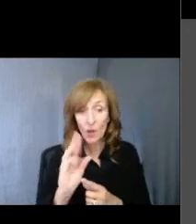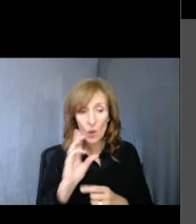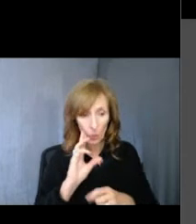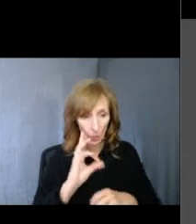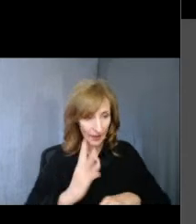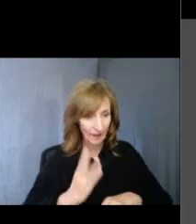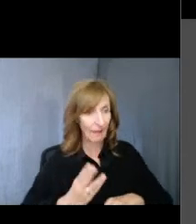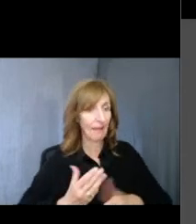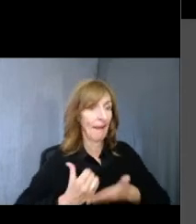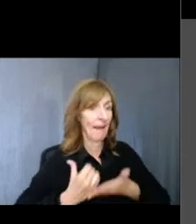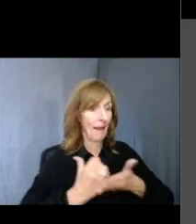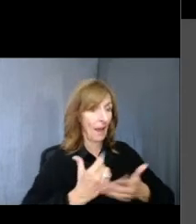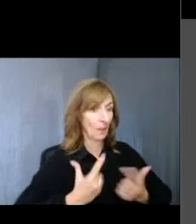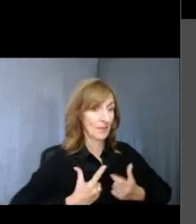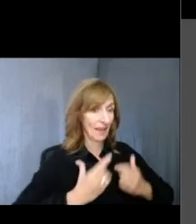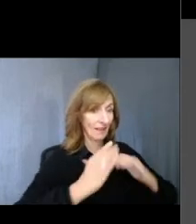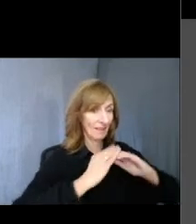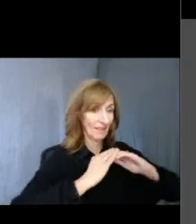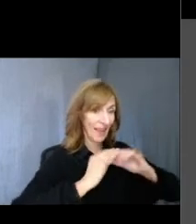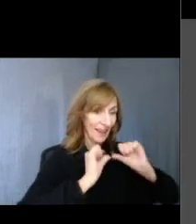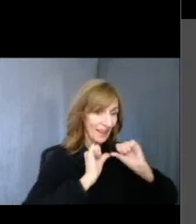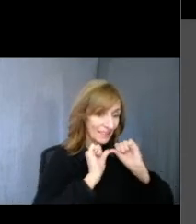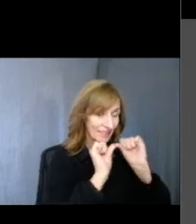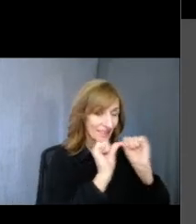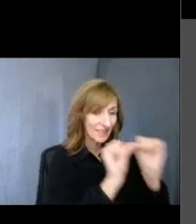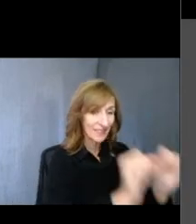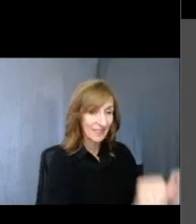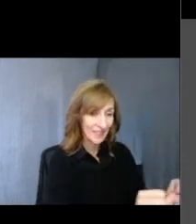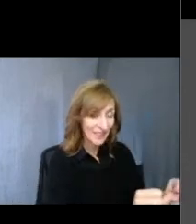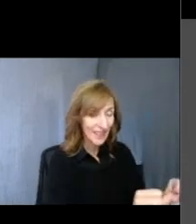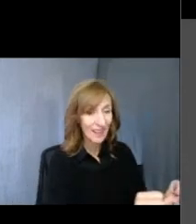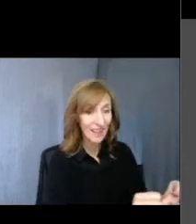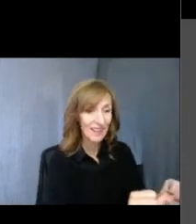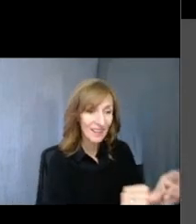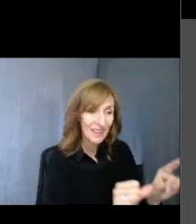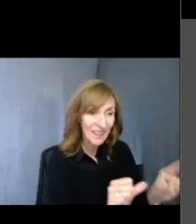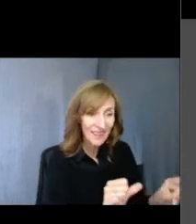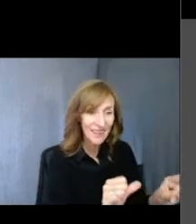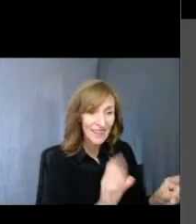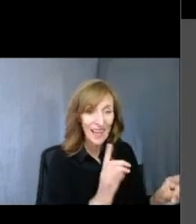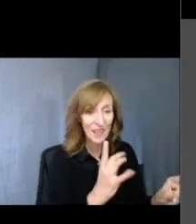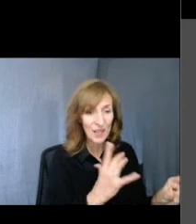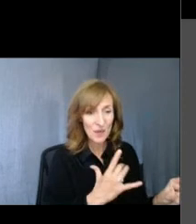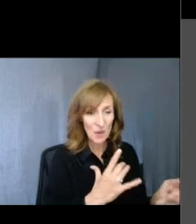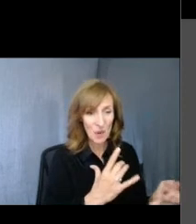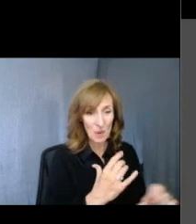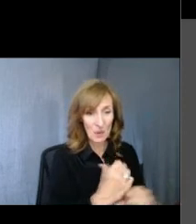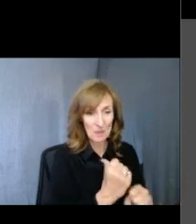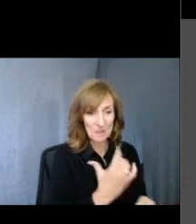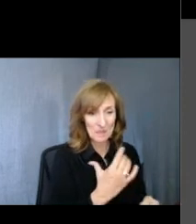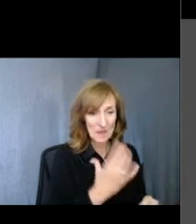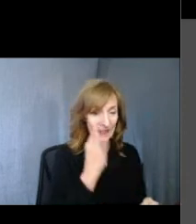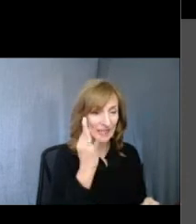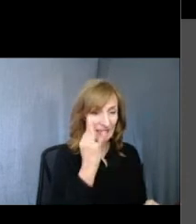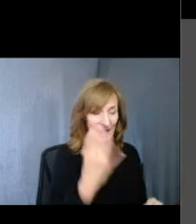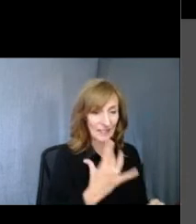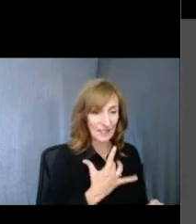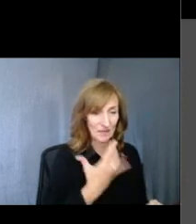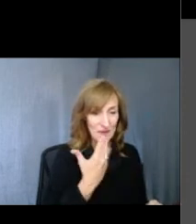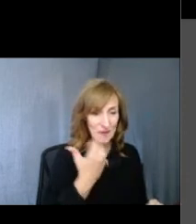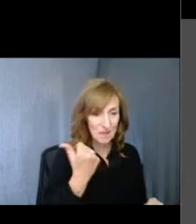disease and make them feel better. Because what did we talk about? Uremic toxins are mostly byproducts of protein